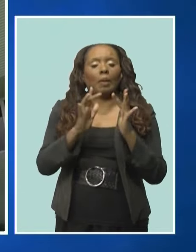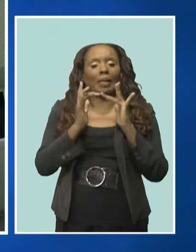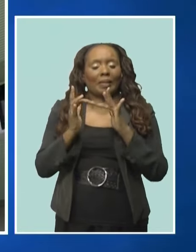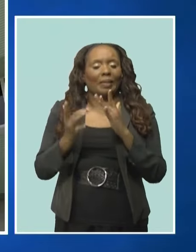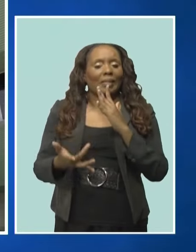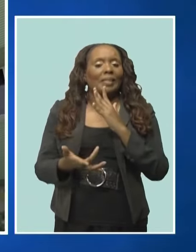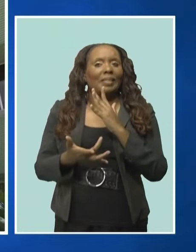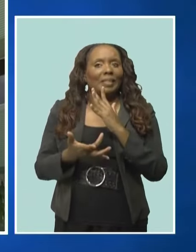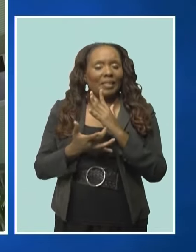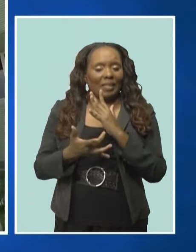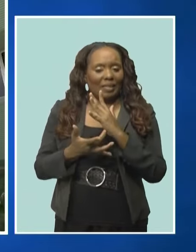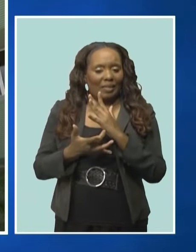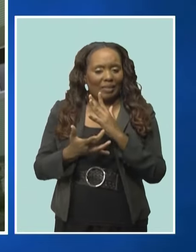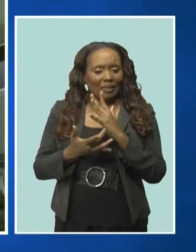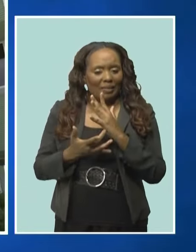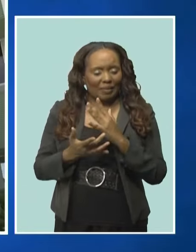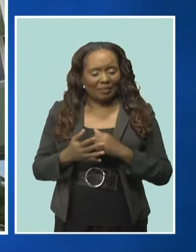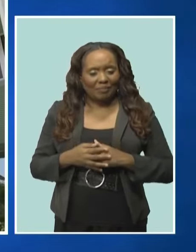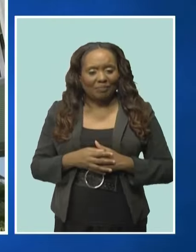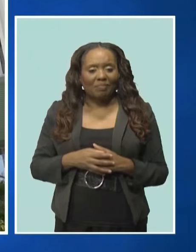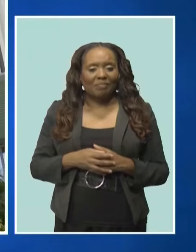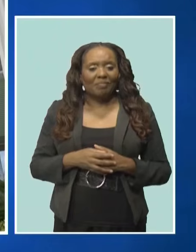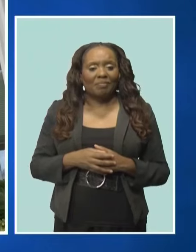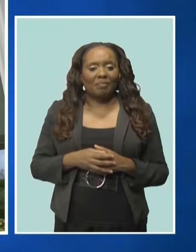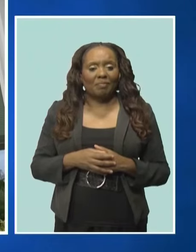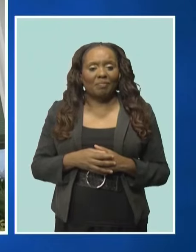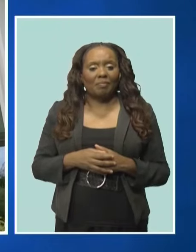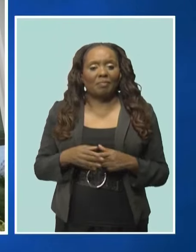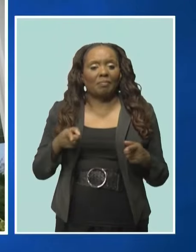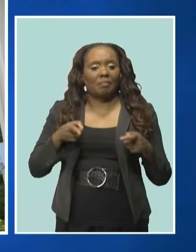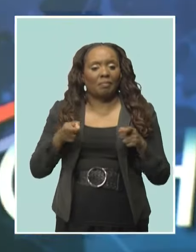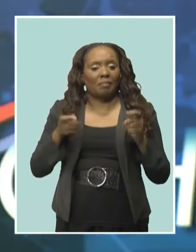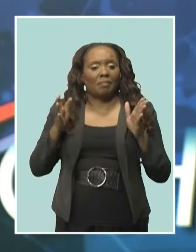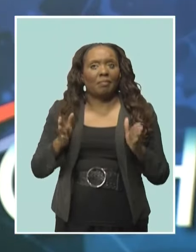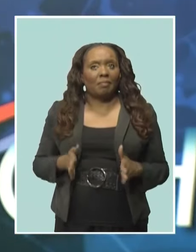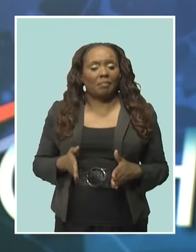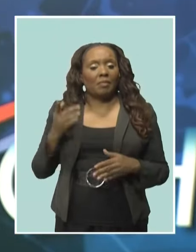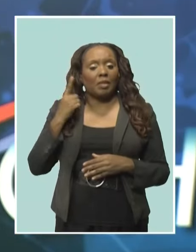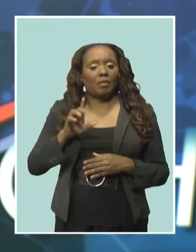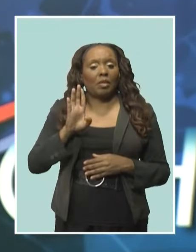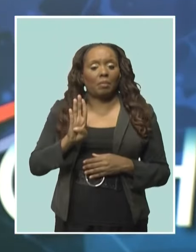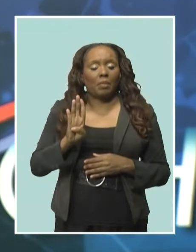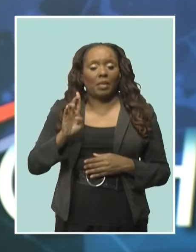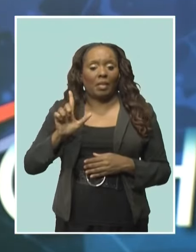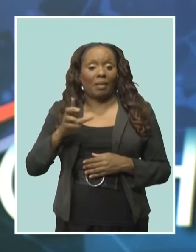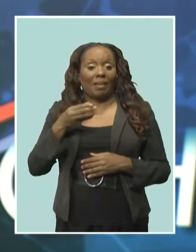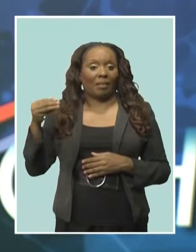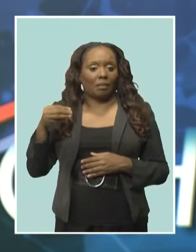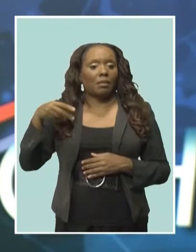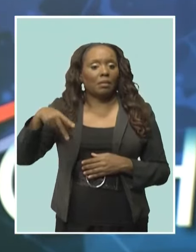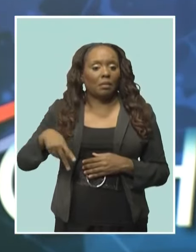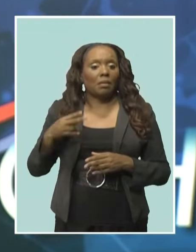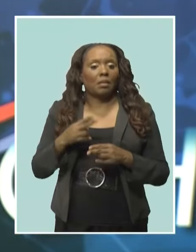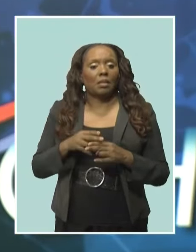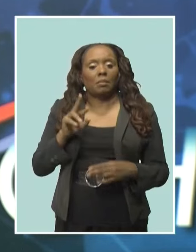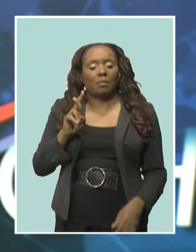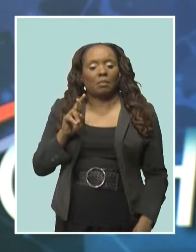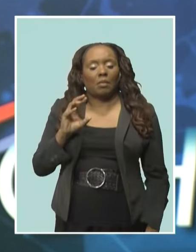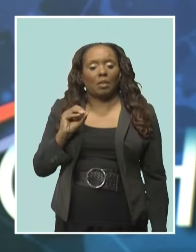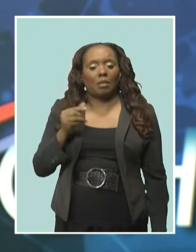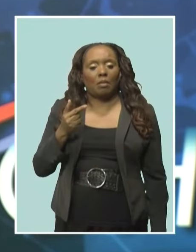technology. Trevor Thorpe for the Business Report. Managing Director of the Barbados Light and Power